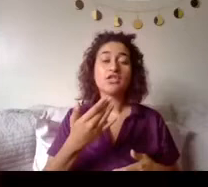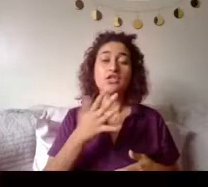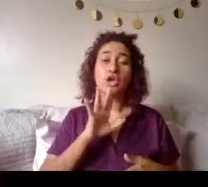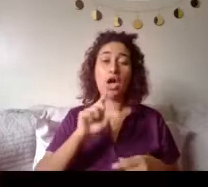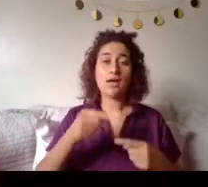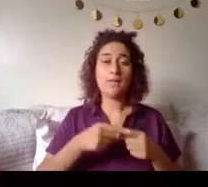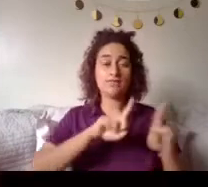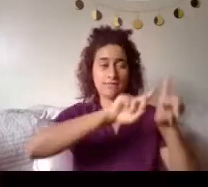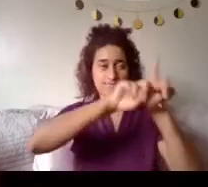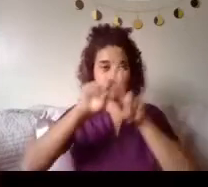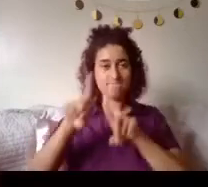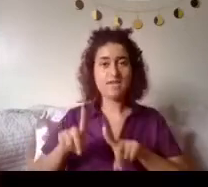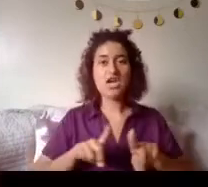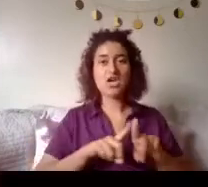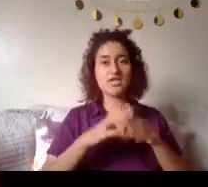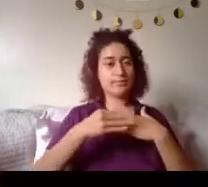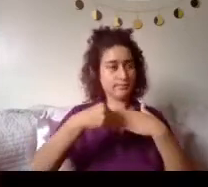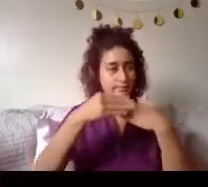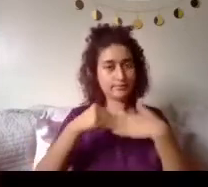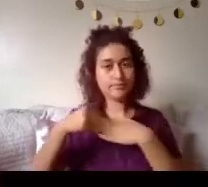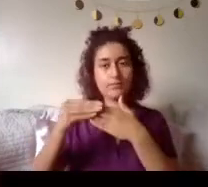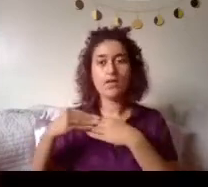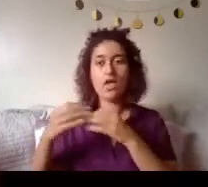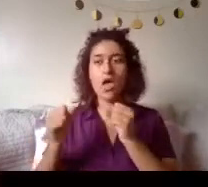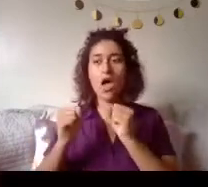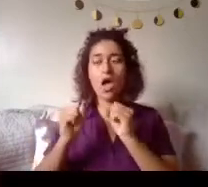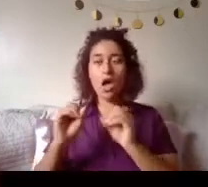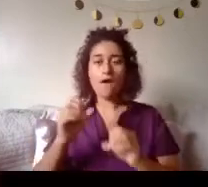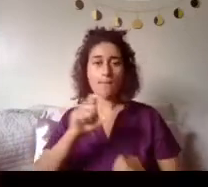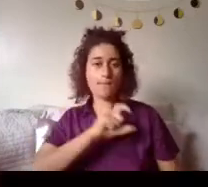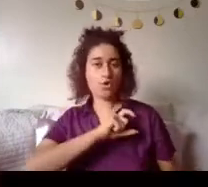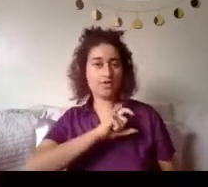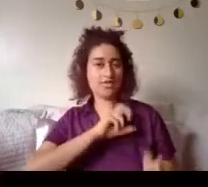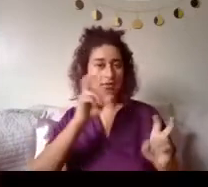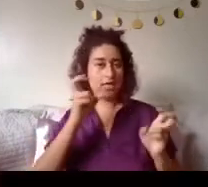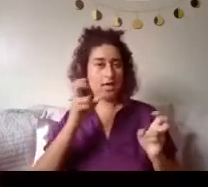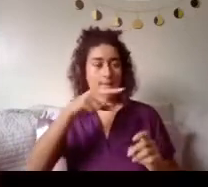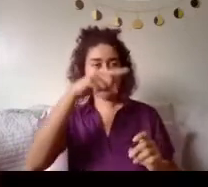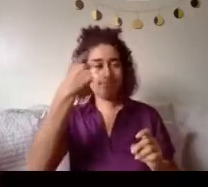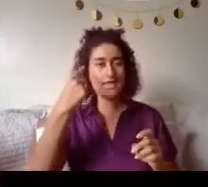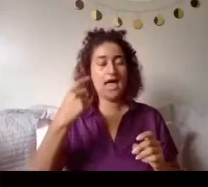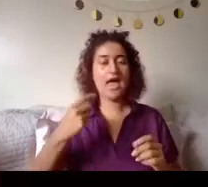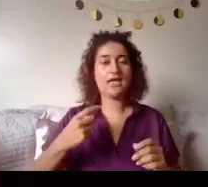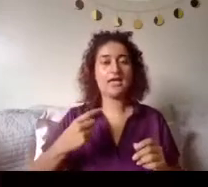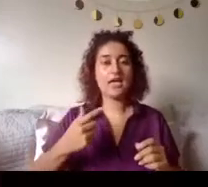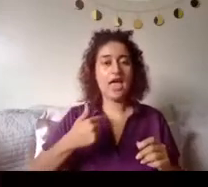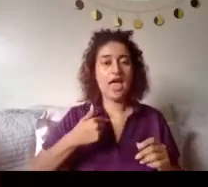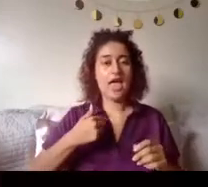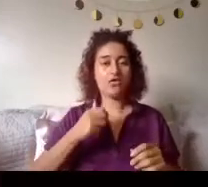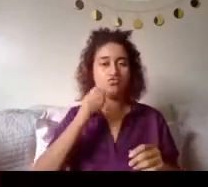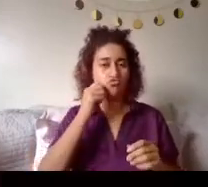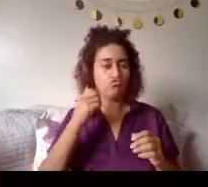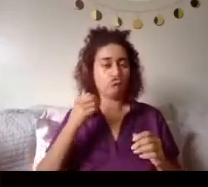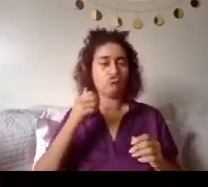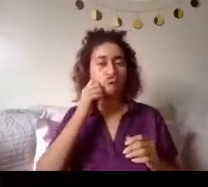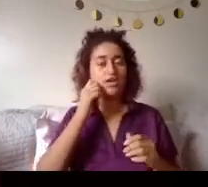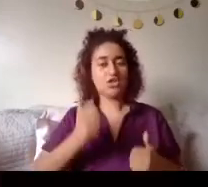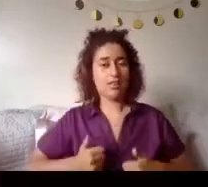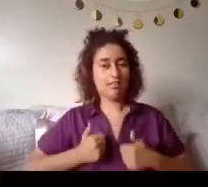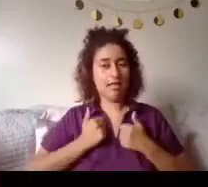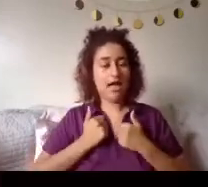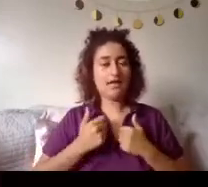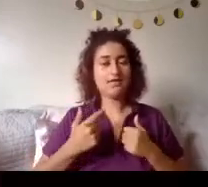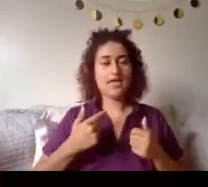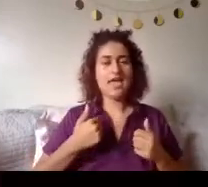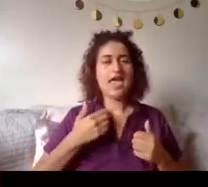various modalities of policing Black and racialized lives. And I will depart from a